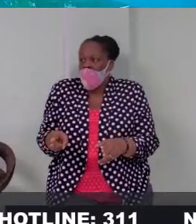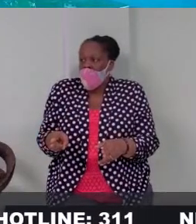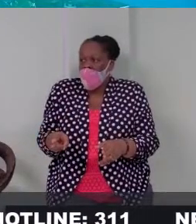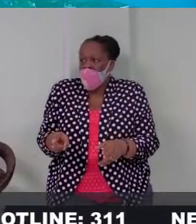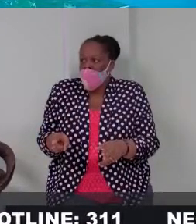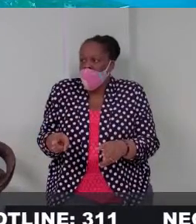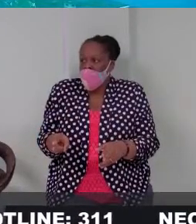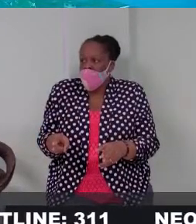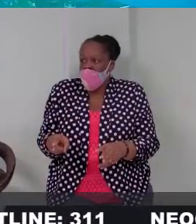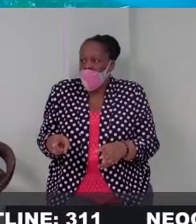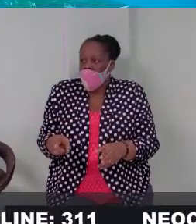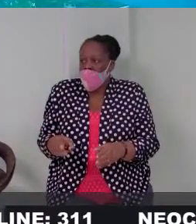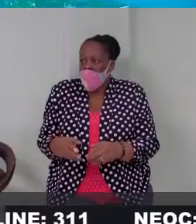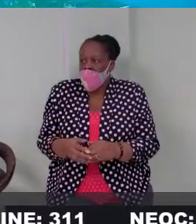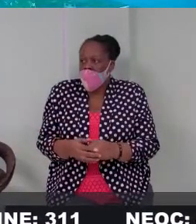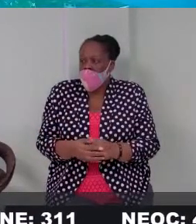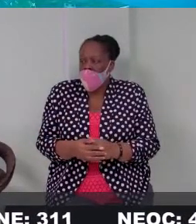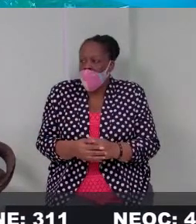Wilkinson was referring to.